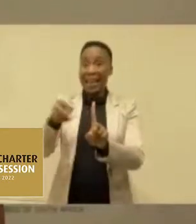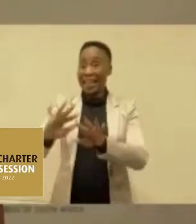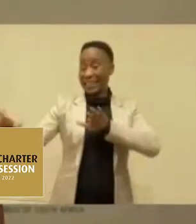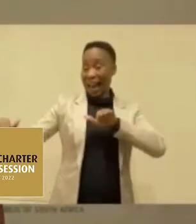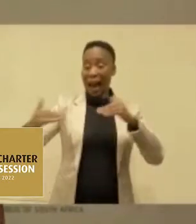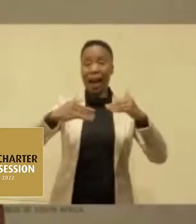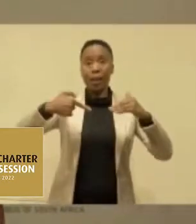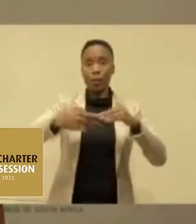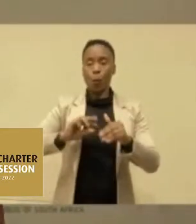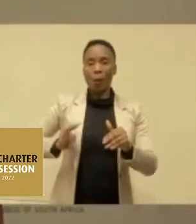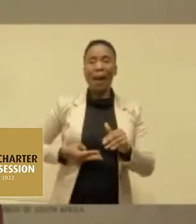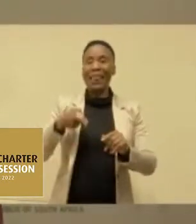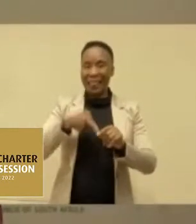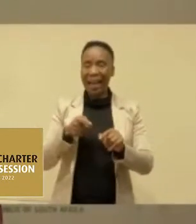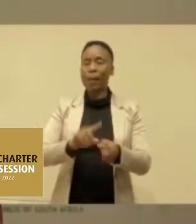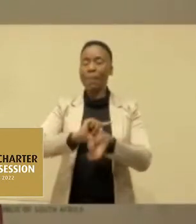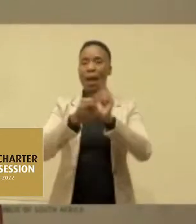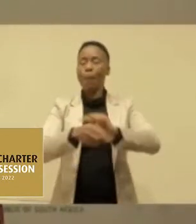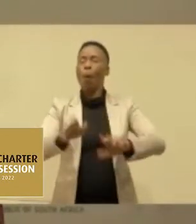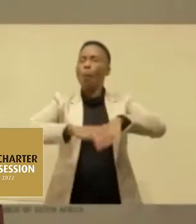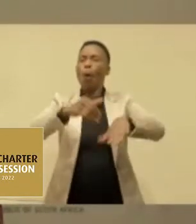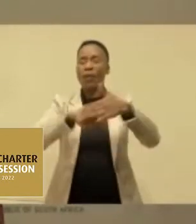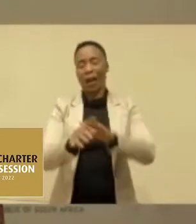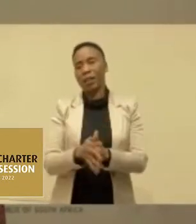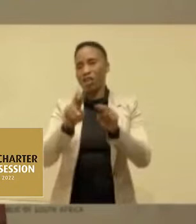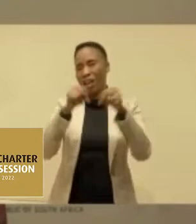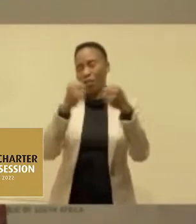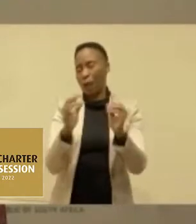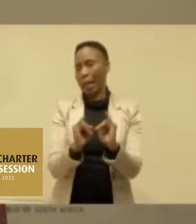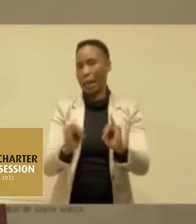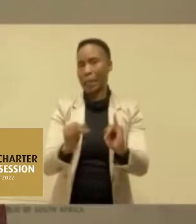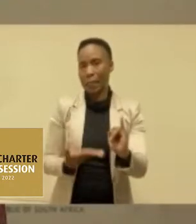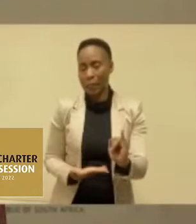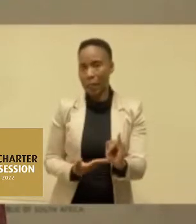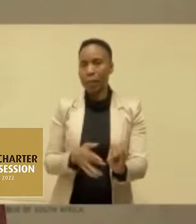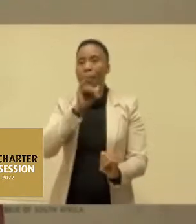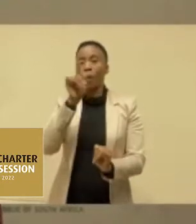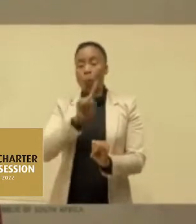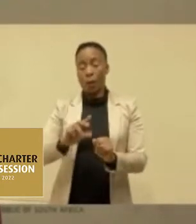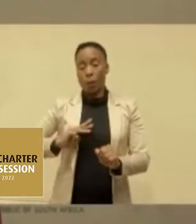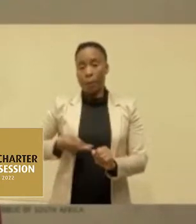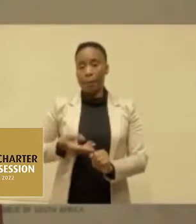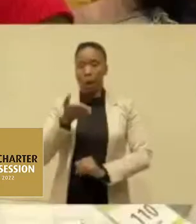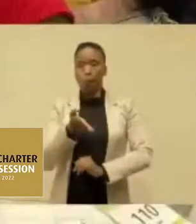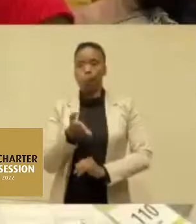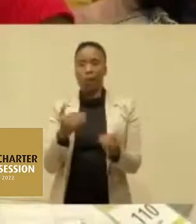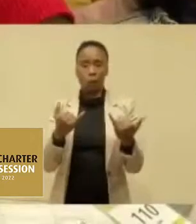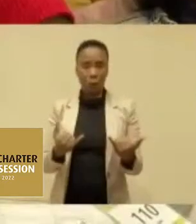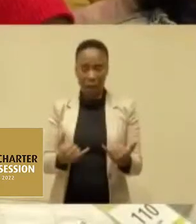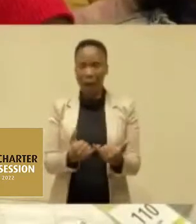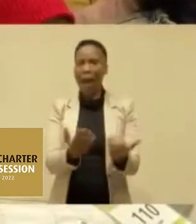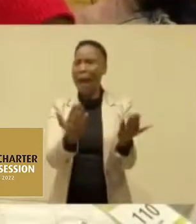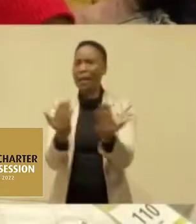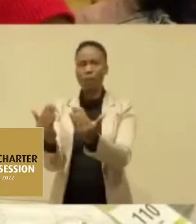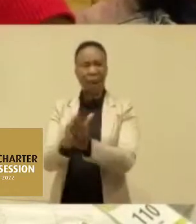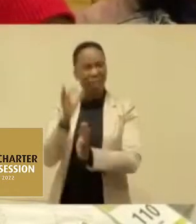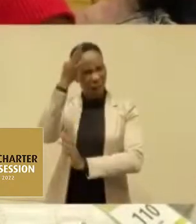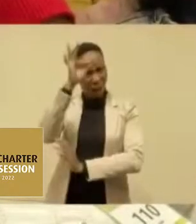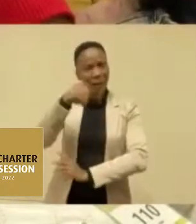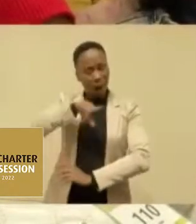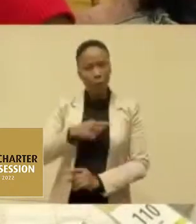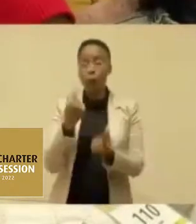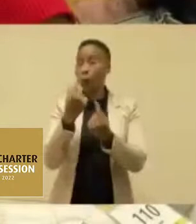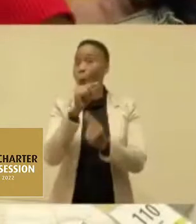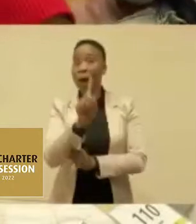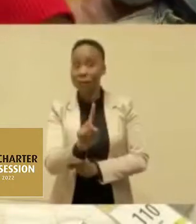become more than a national crisis therefore women that are here today expect our government to go to give